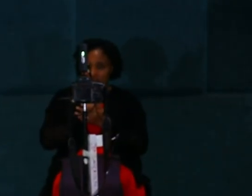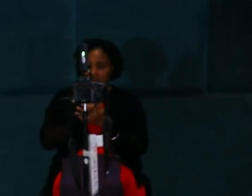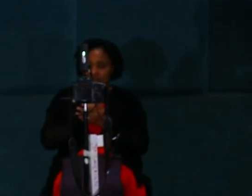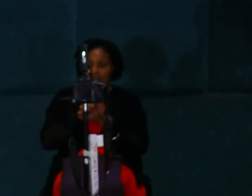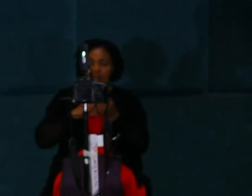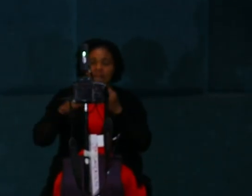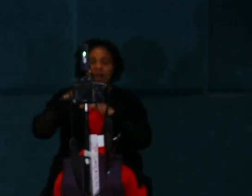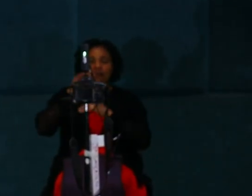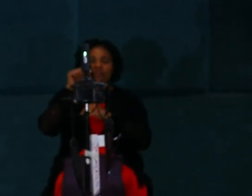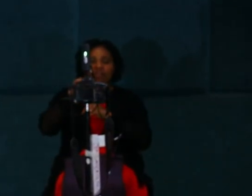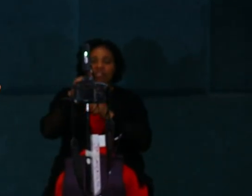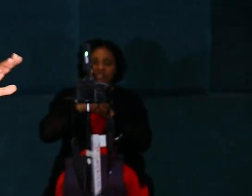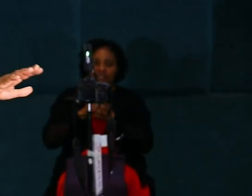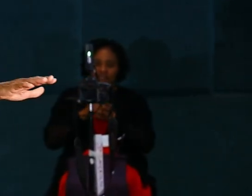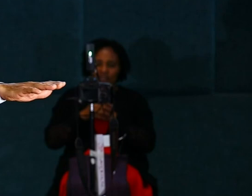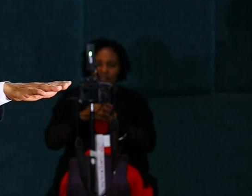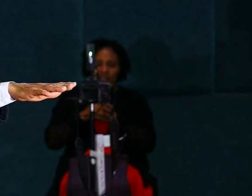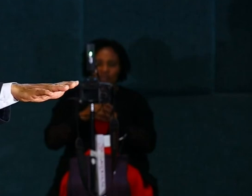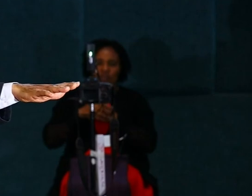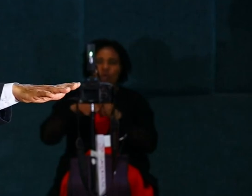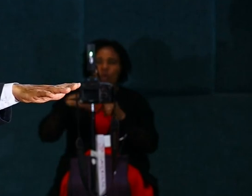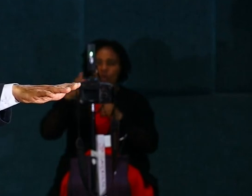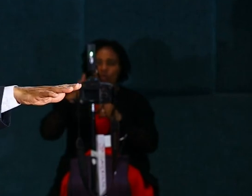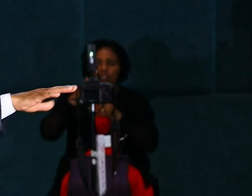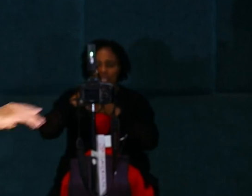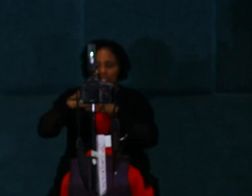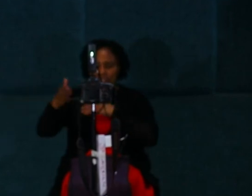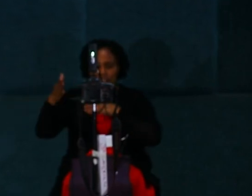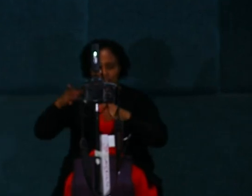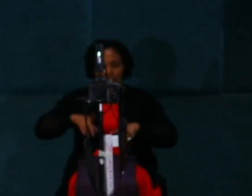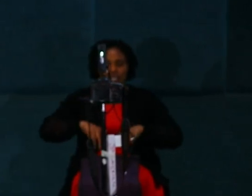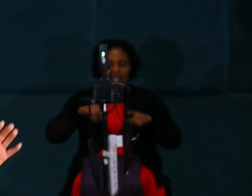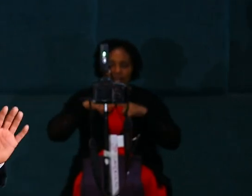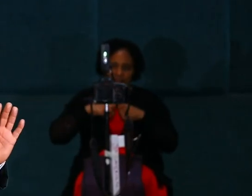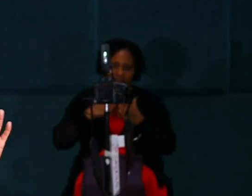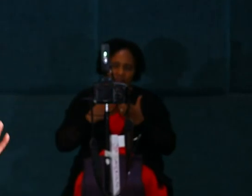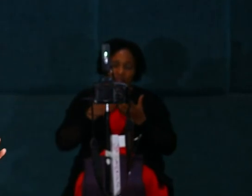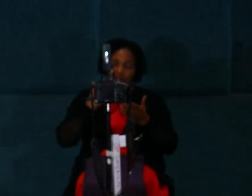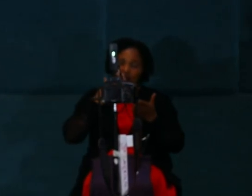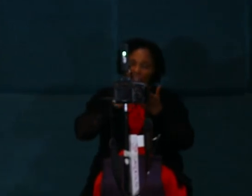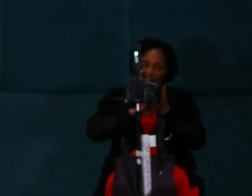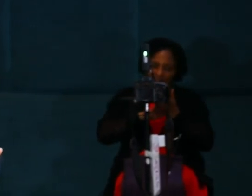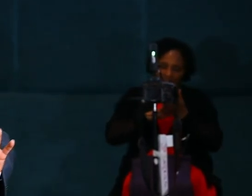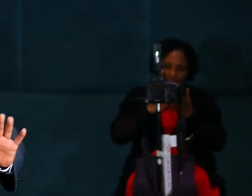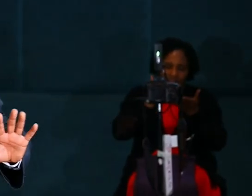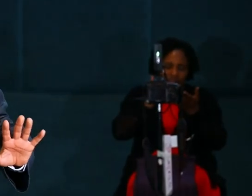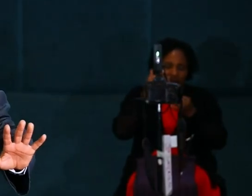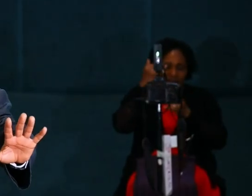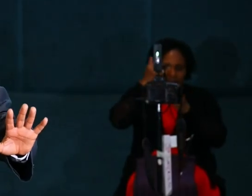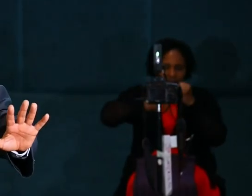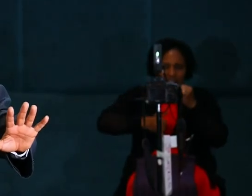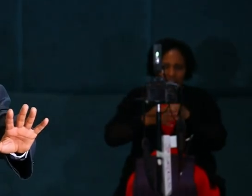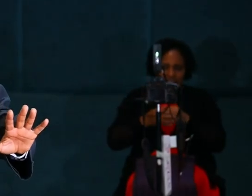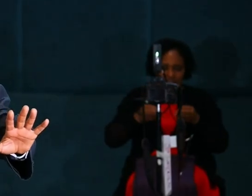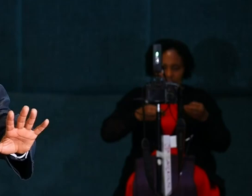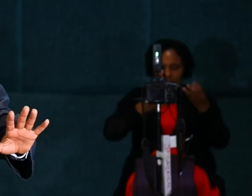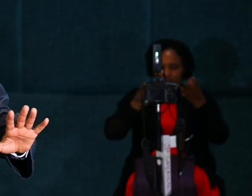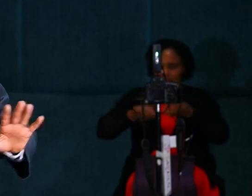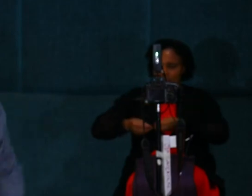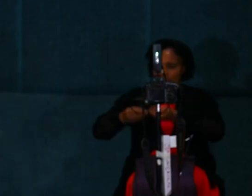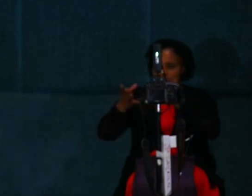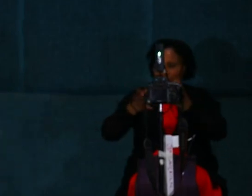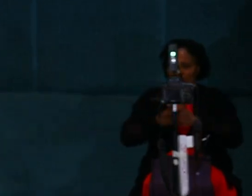bad we go, God always extend the lifeline. So the letter, as bad as the letter was, it ends with a little